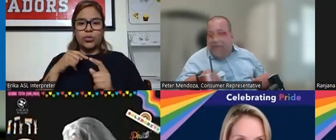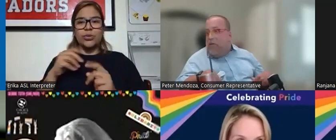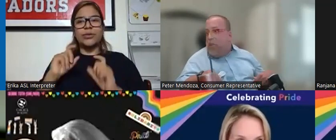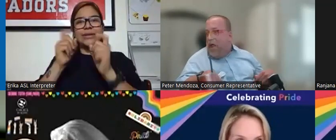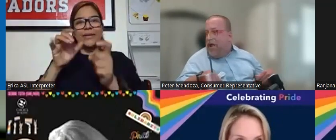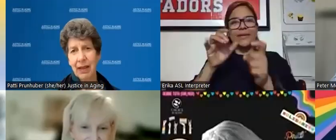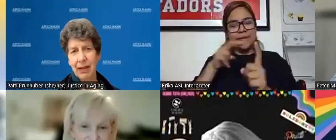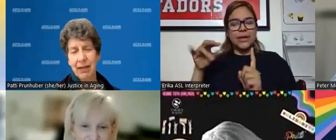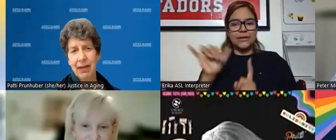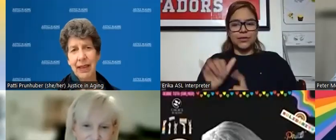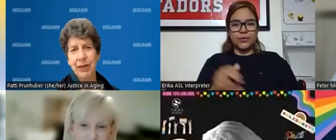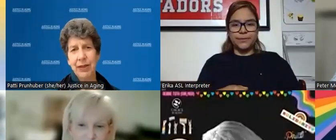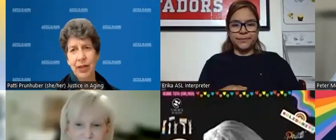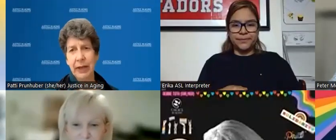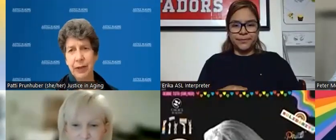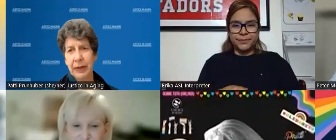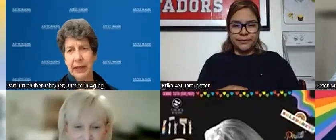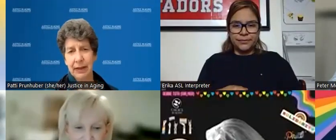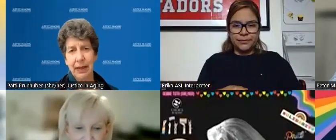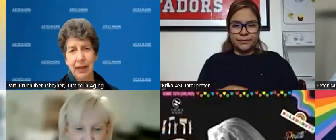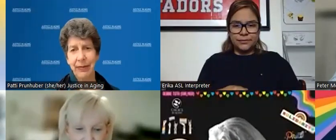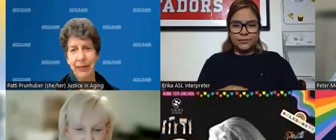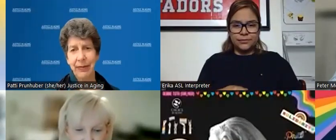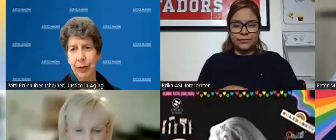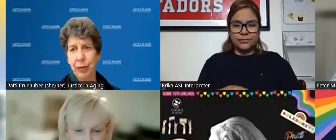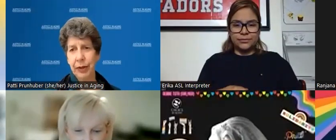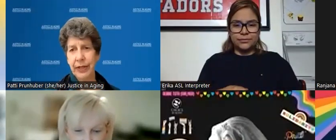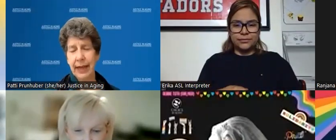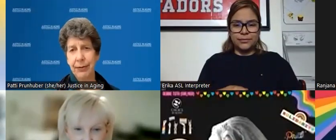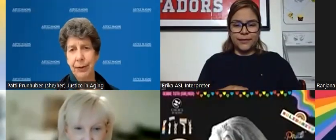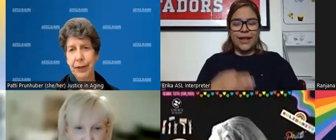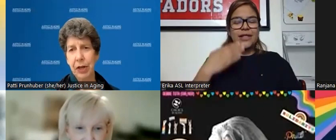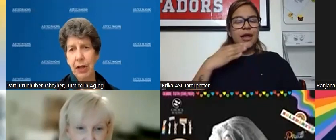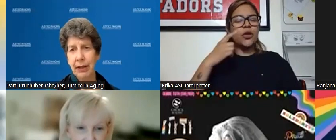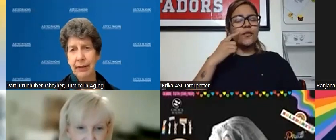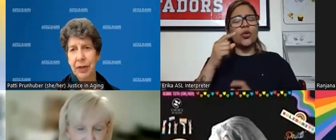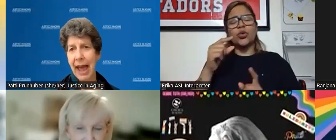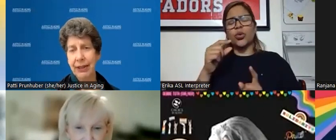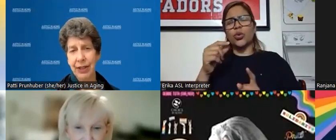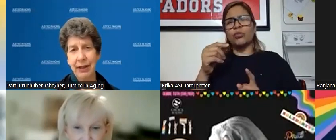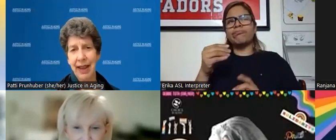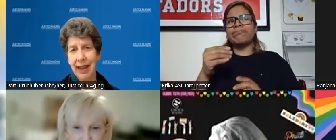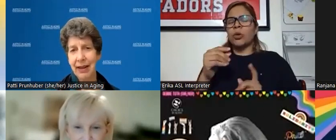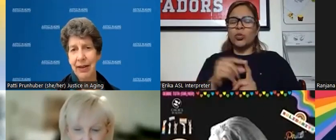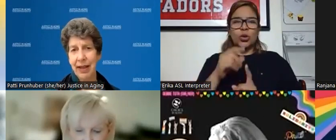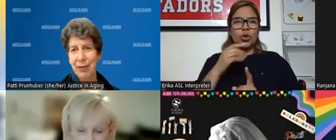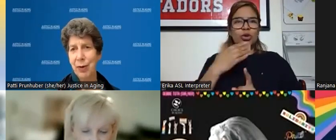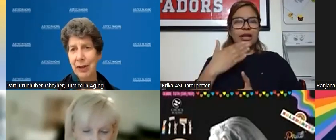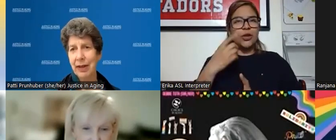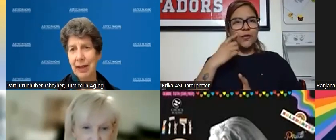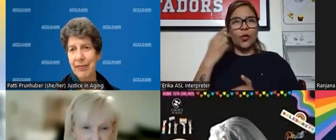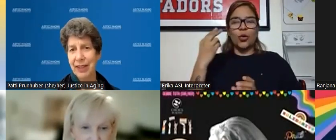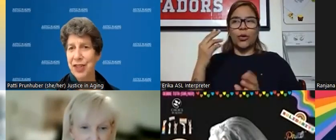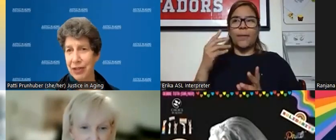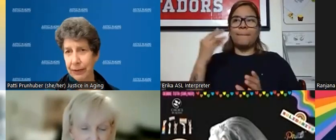you. Thank you so much, Peter, for your words and for your call to action and